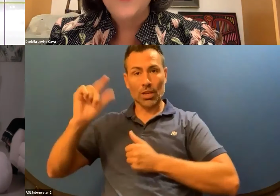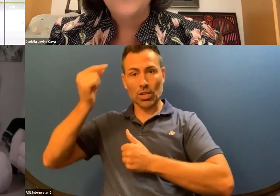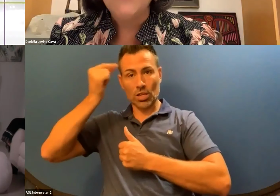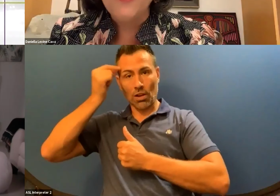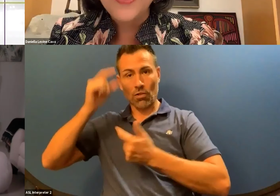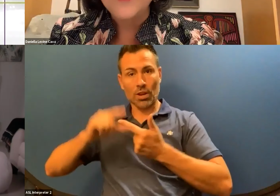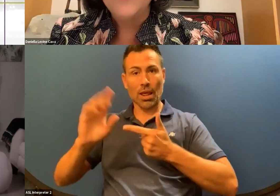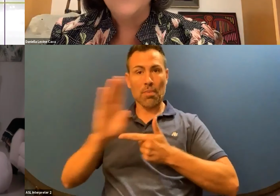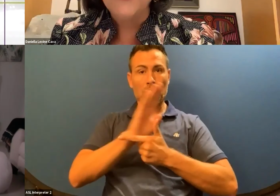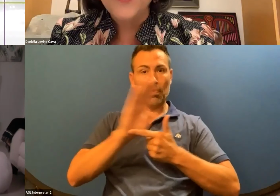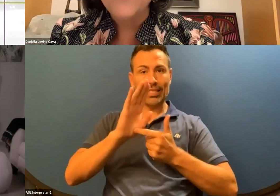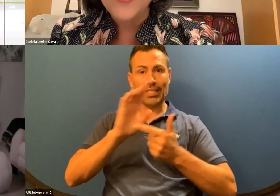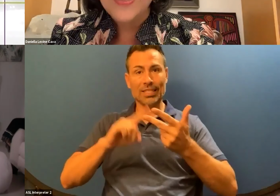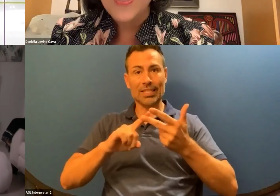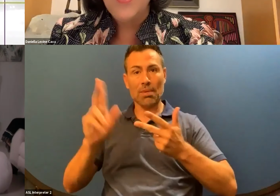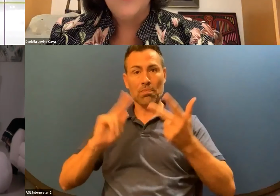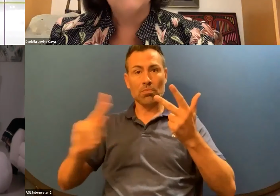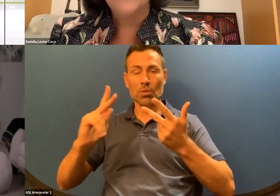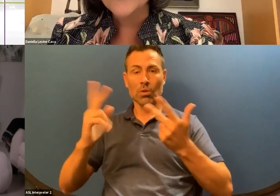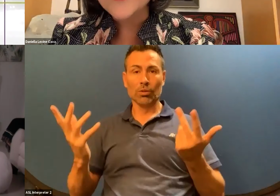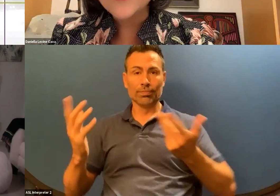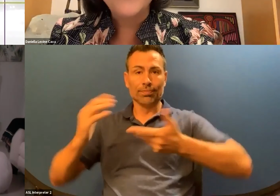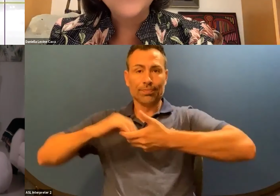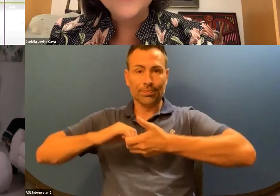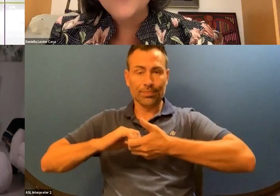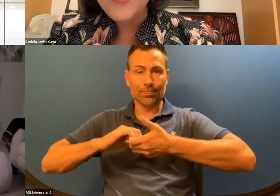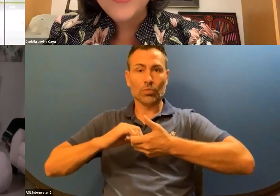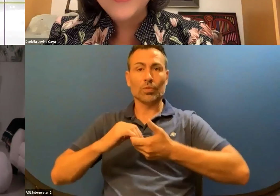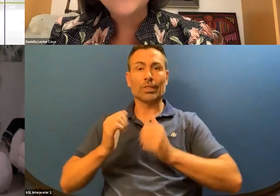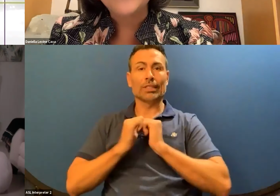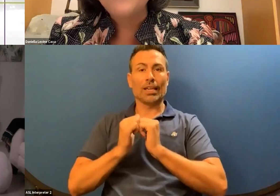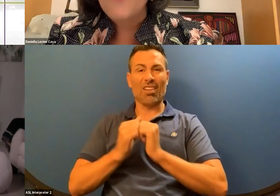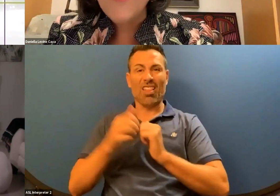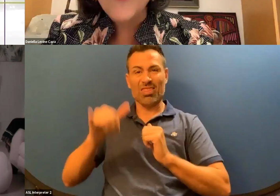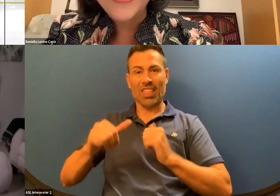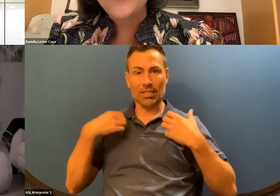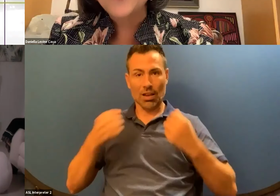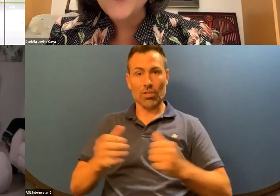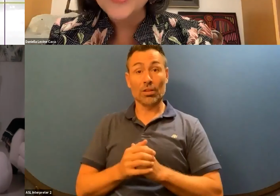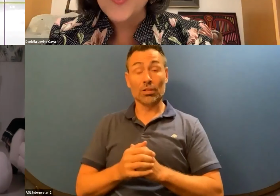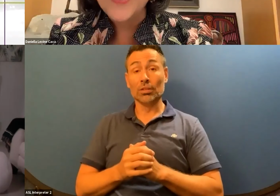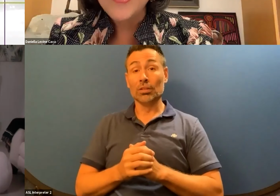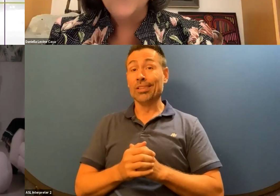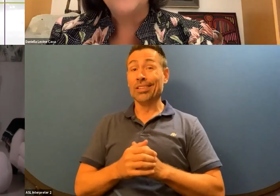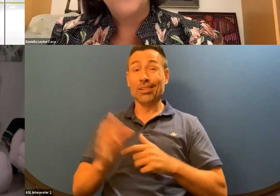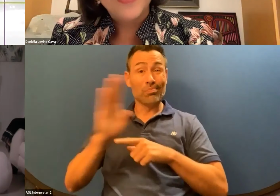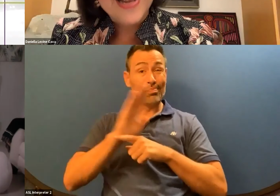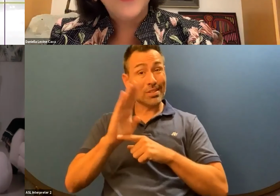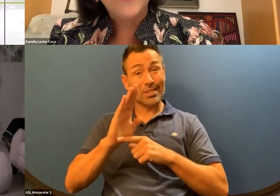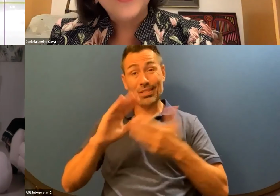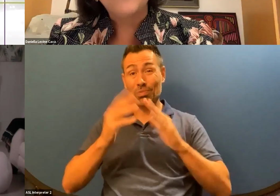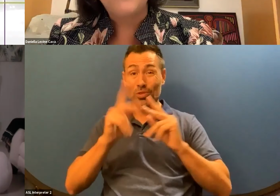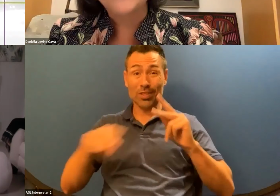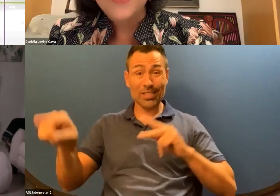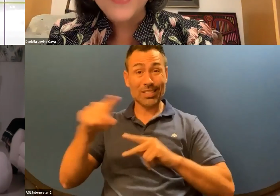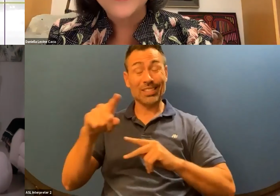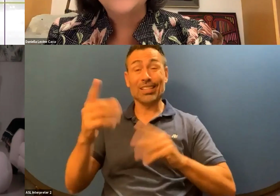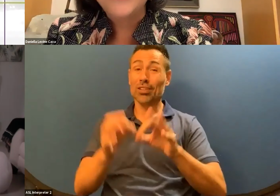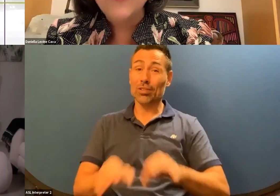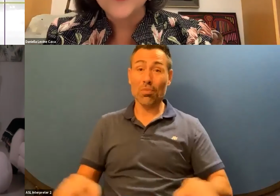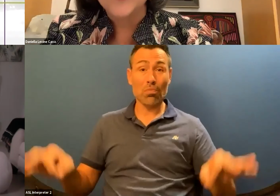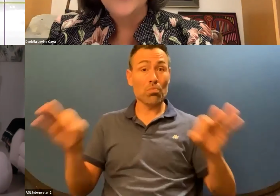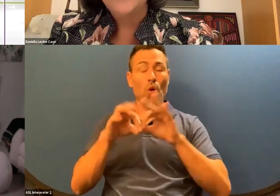makes a healthy community. Of course, the business community is a key part. We cannot do it alone. But again, in a